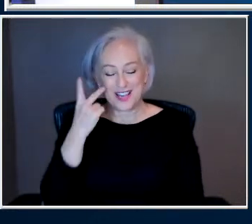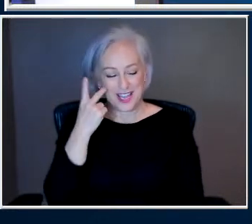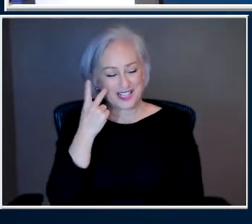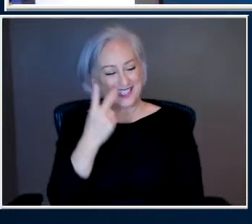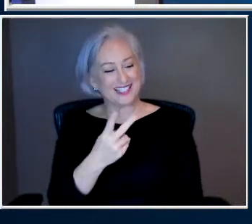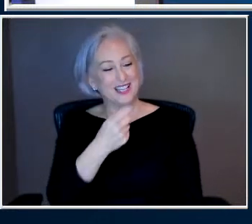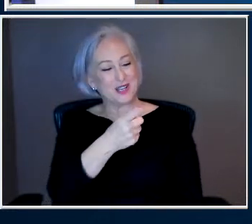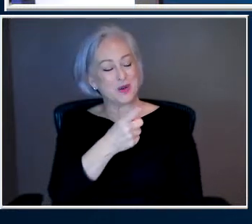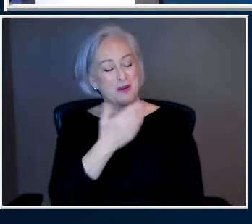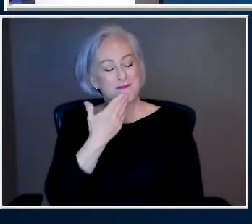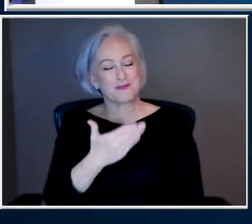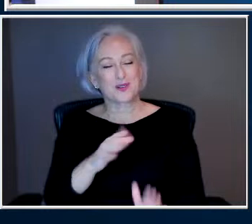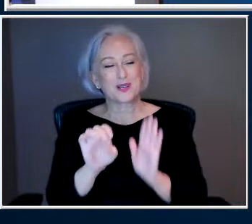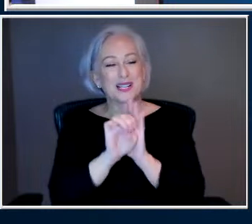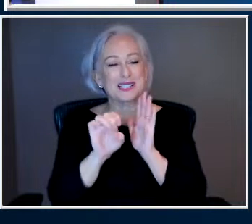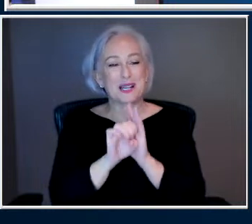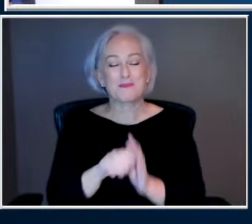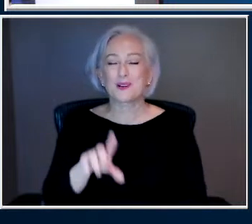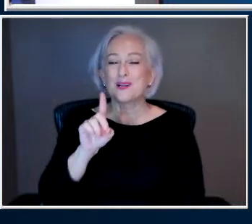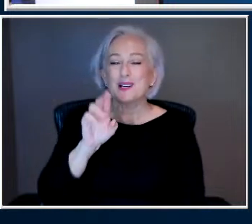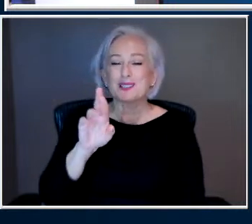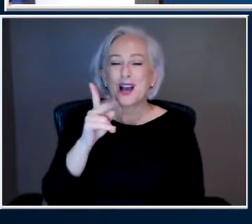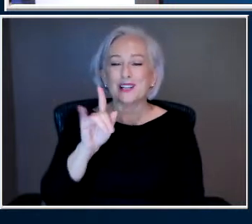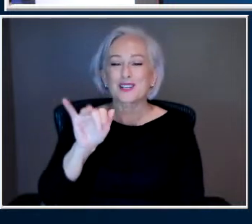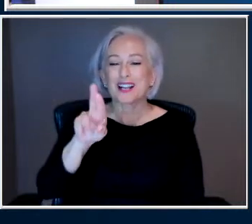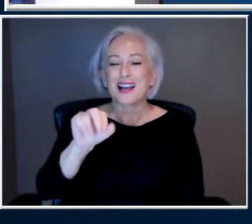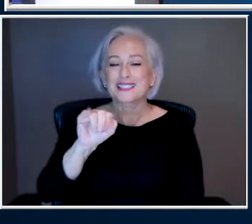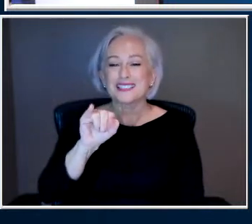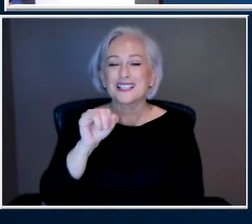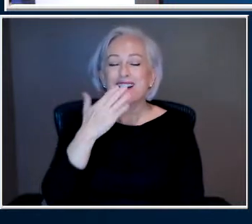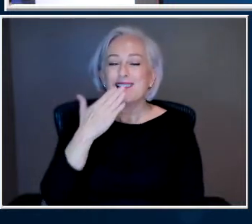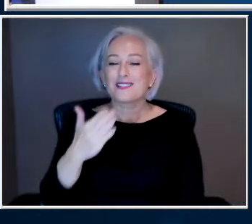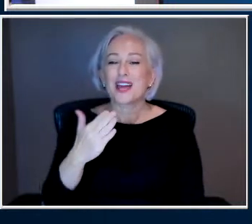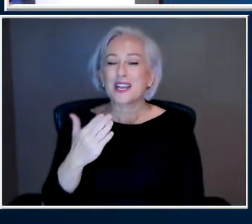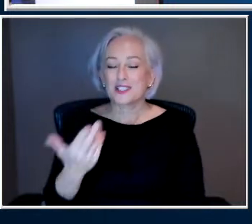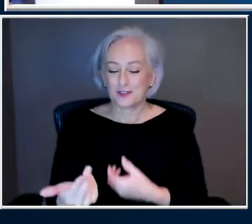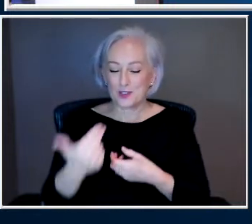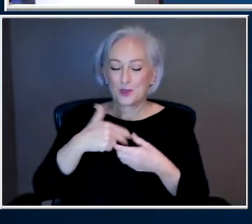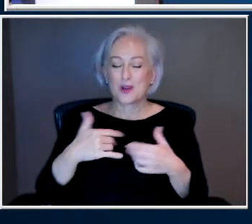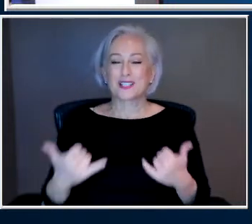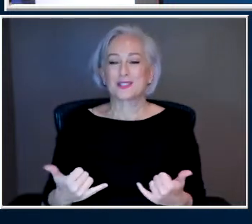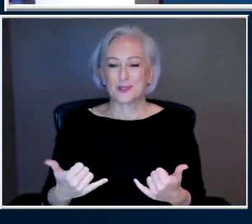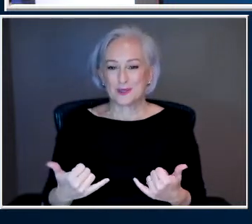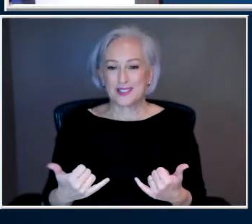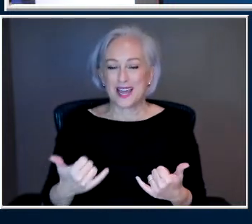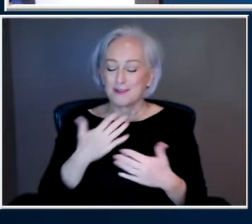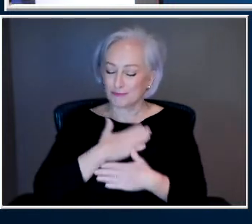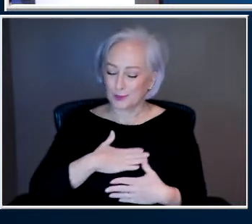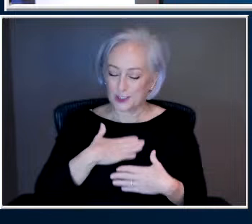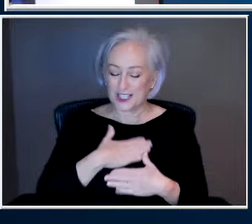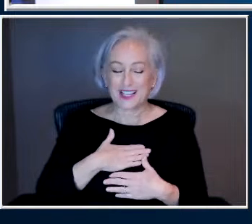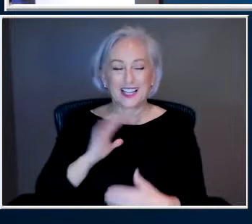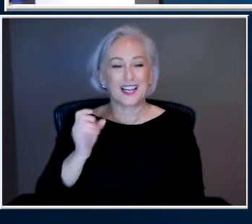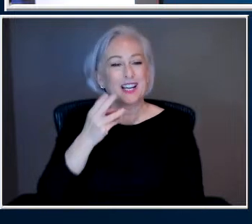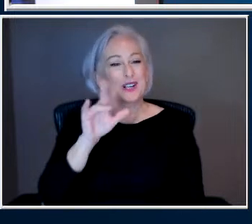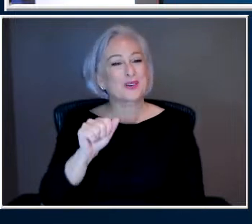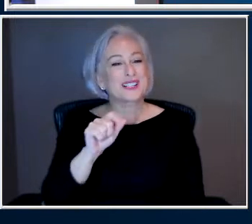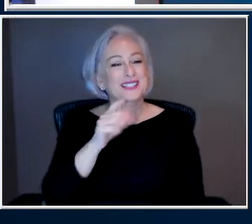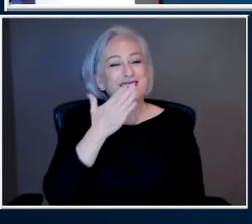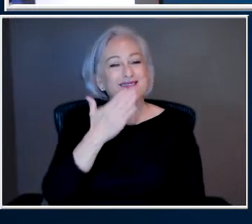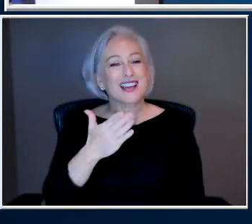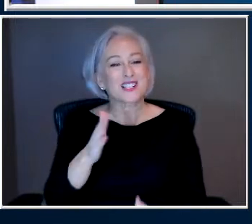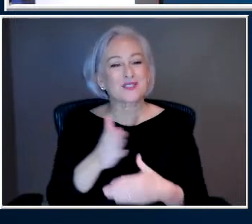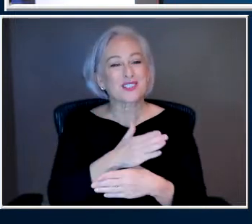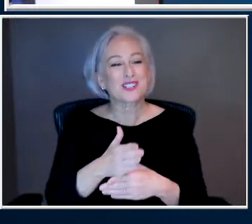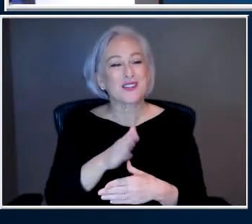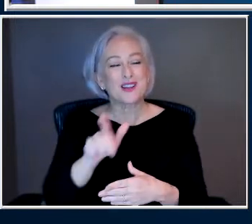Dr. Kasi, thank you so much for joining us and being so generous with your time. And Chris, thanks for sharing this. Oh, you're welcome. You have a beautiful family, and